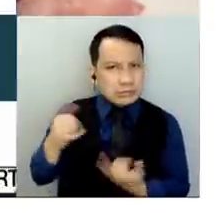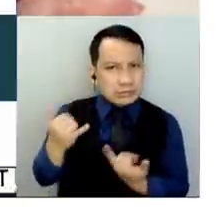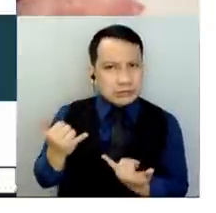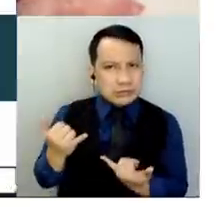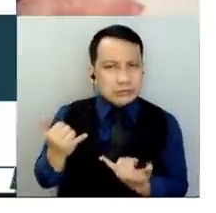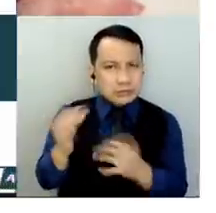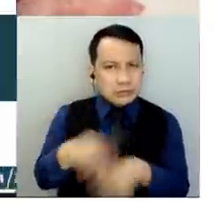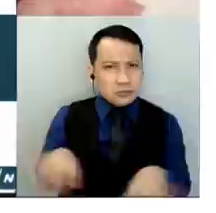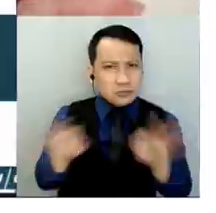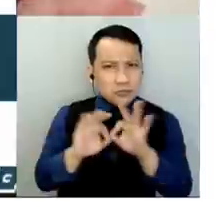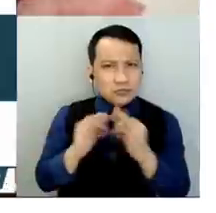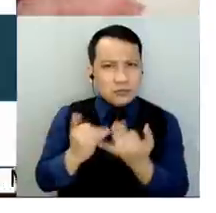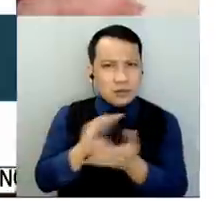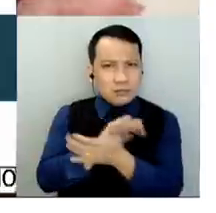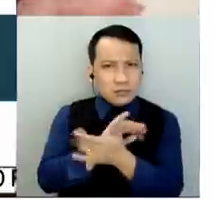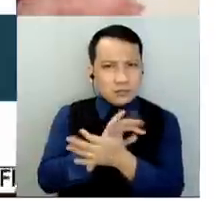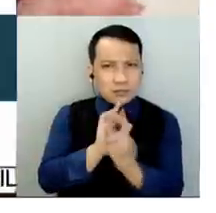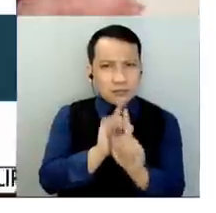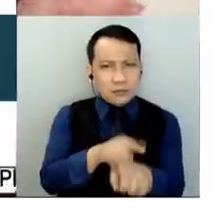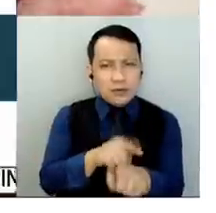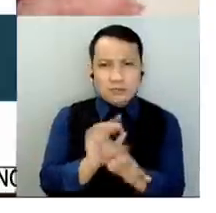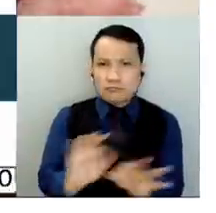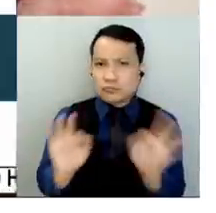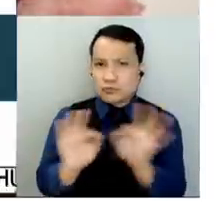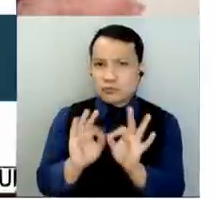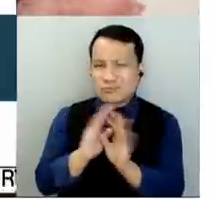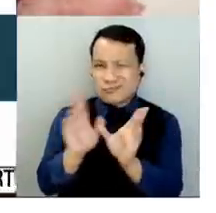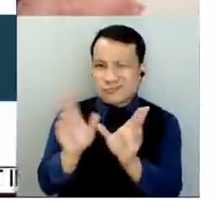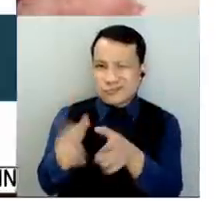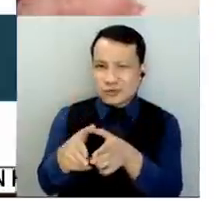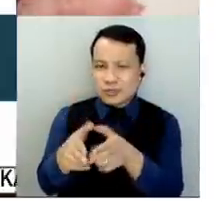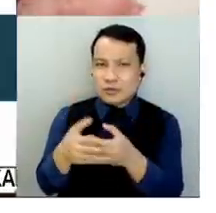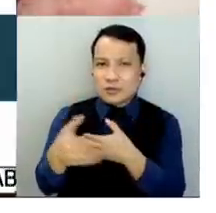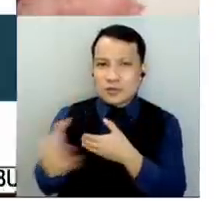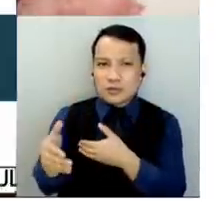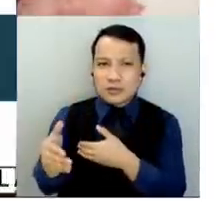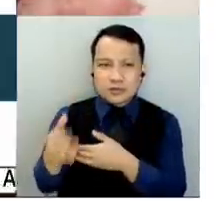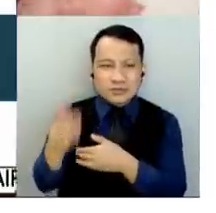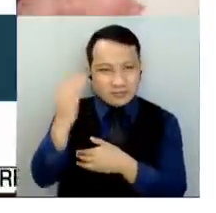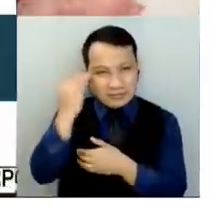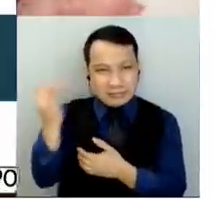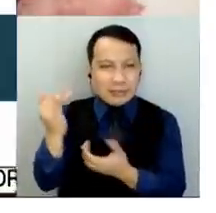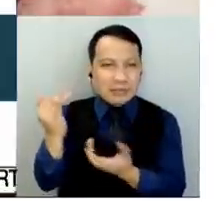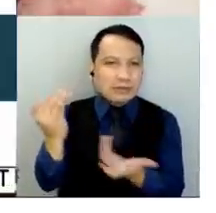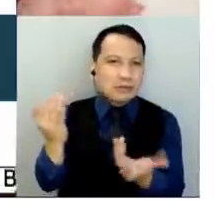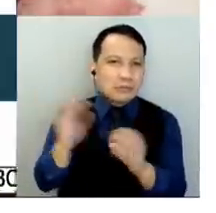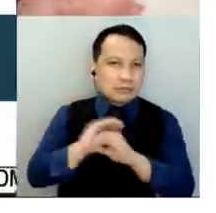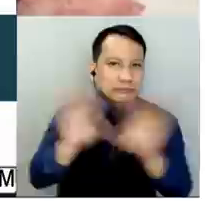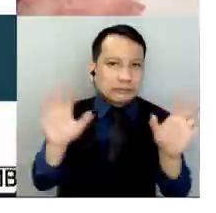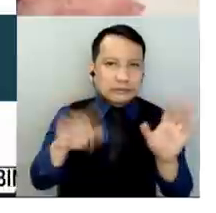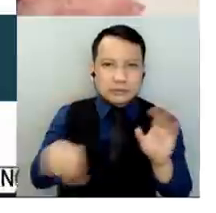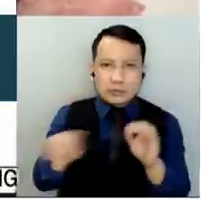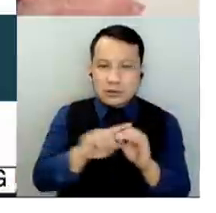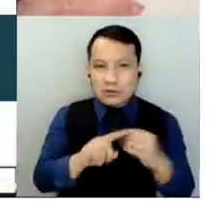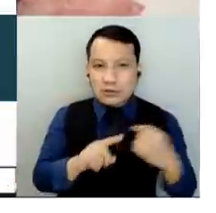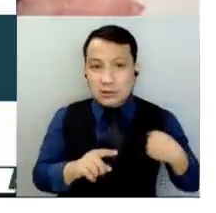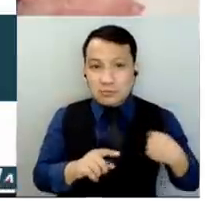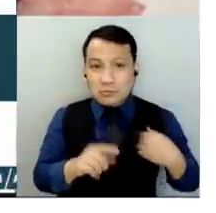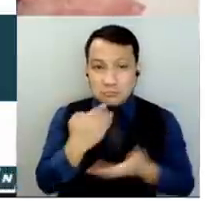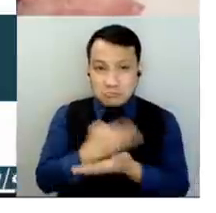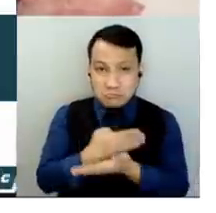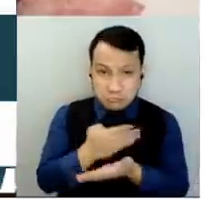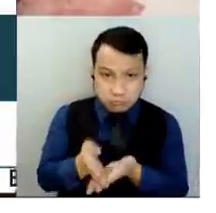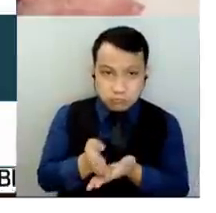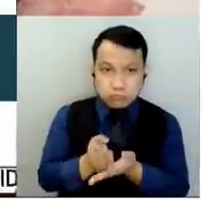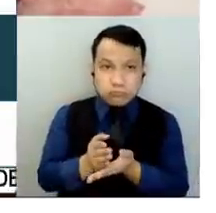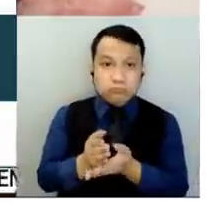this pandemic response. And they're very small sort of atomistic units. And clearly funds would help in